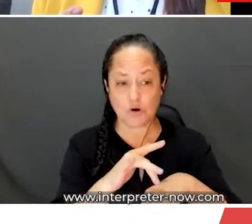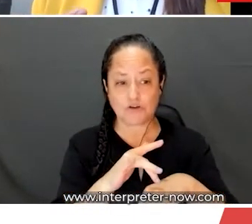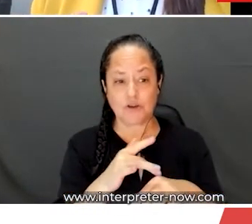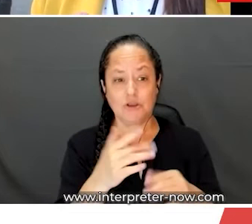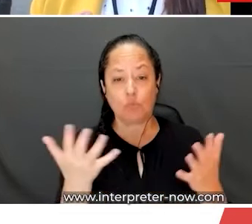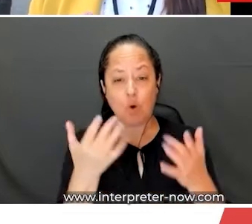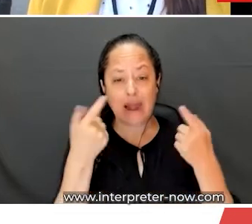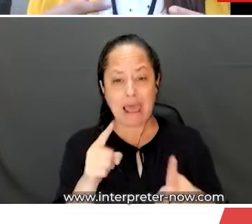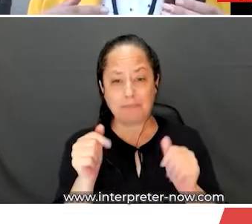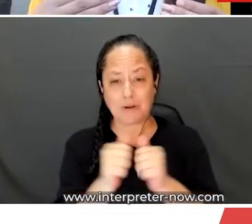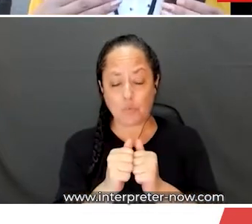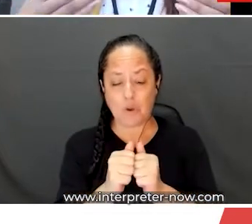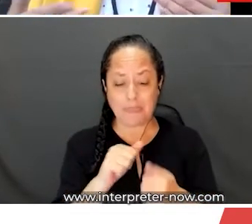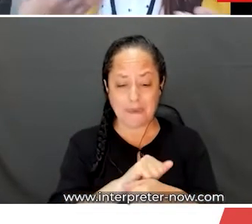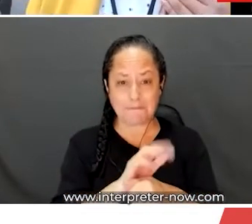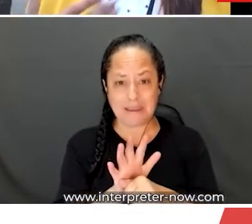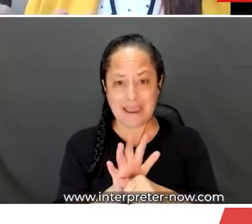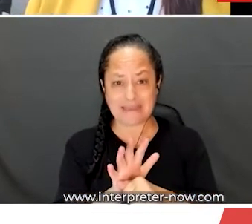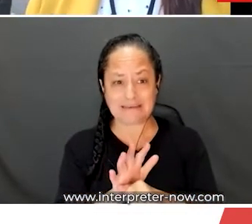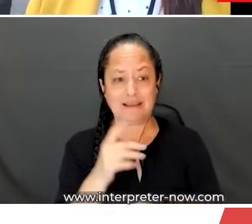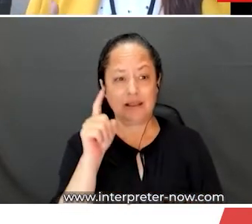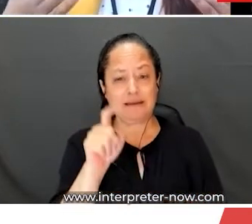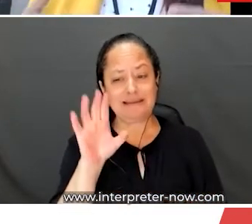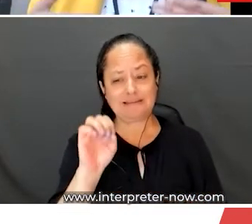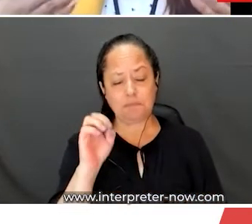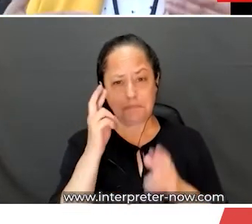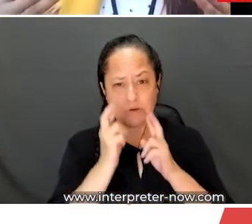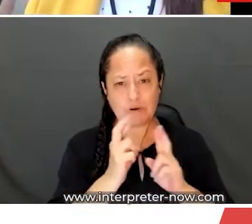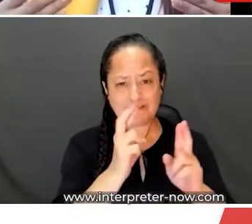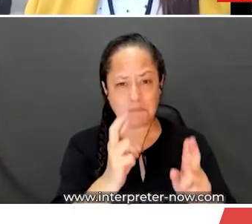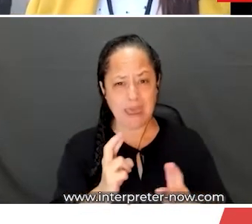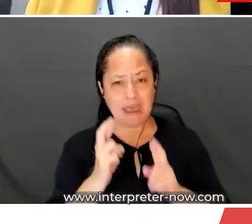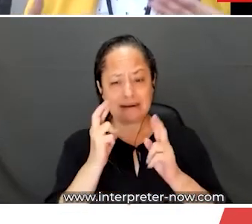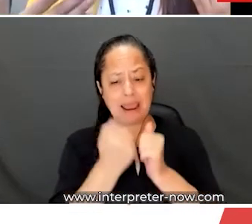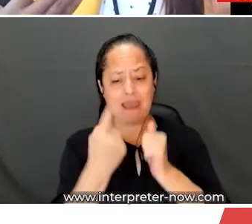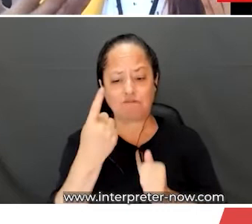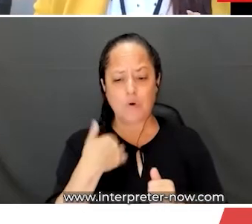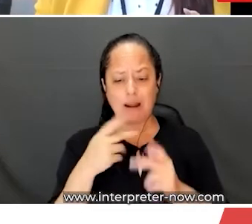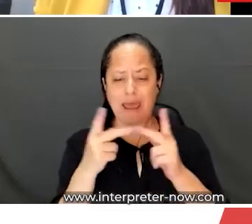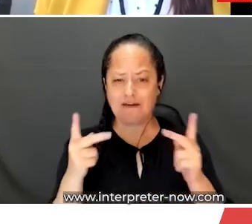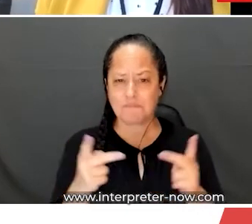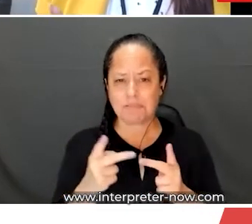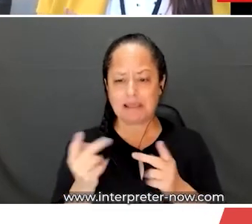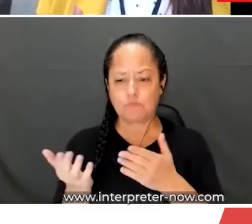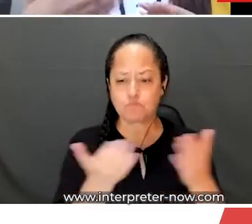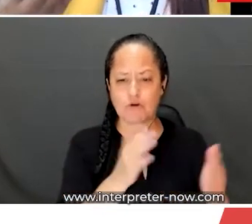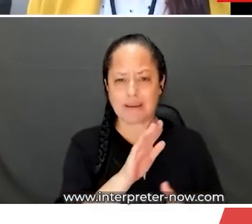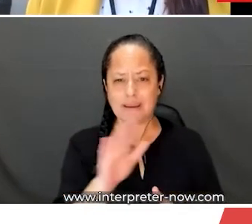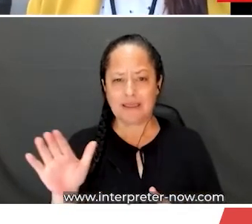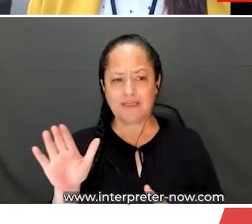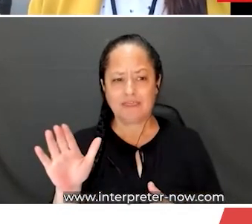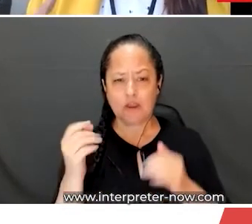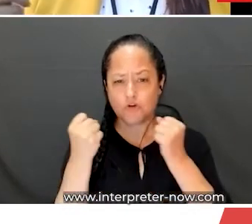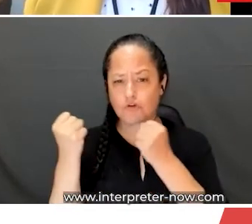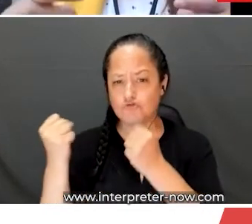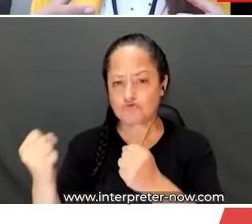with the pandemic. So I think there needs to be this mutual respect of like, everyone has their place. Everyone's bringing their, strengths